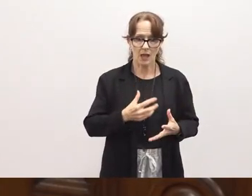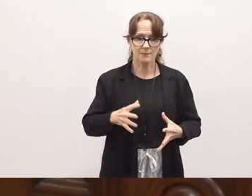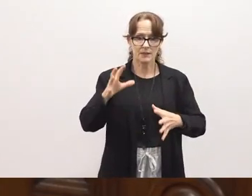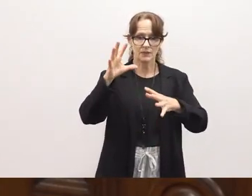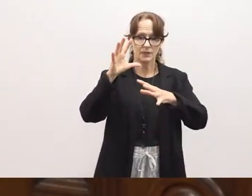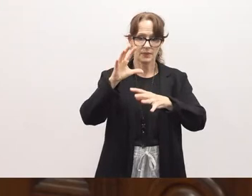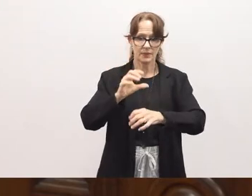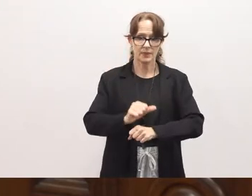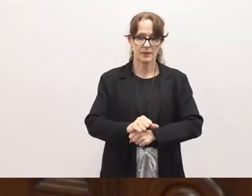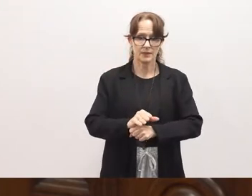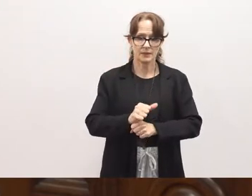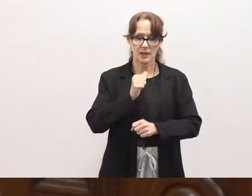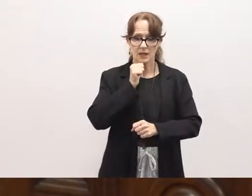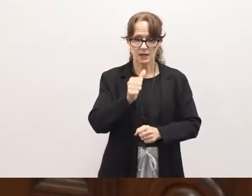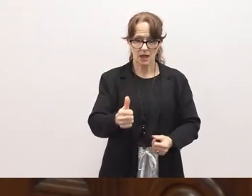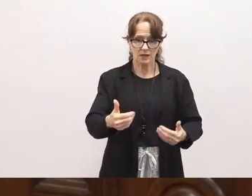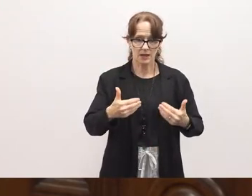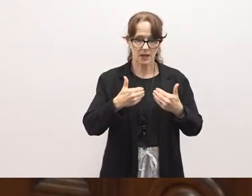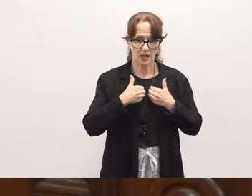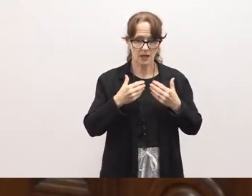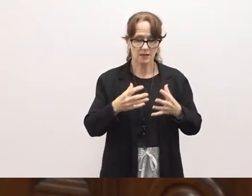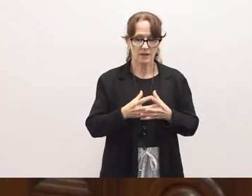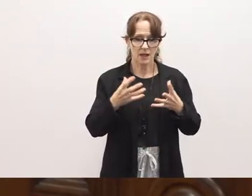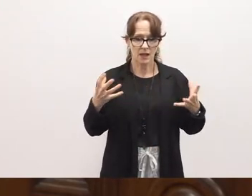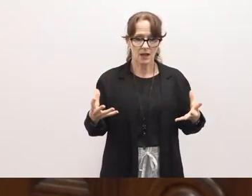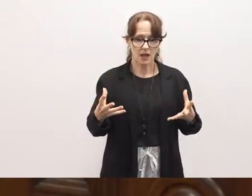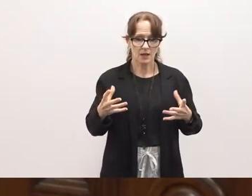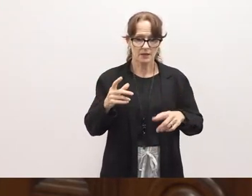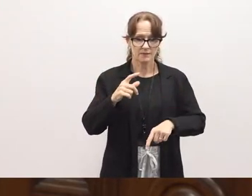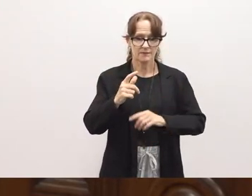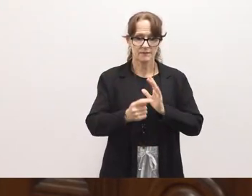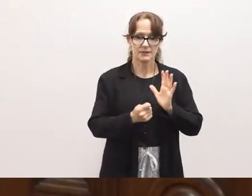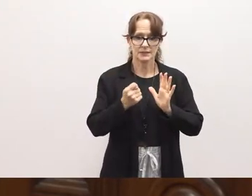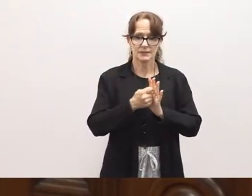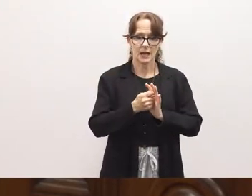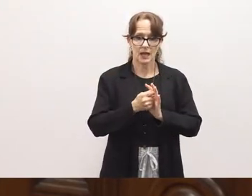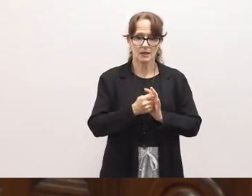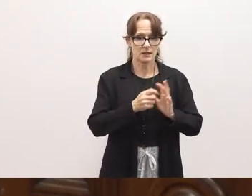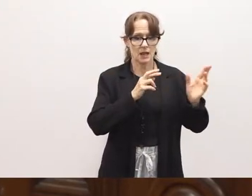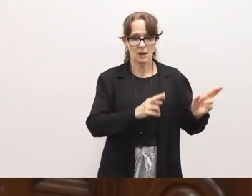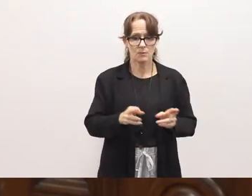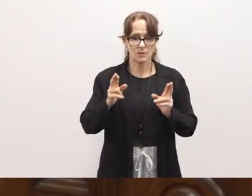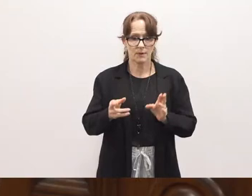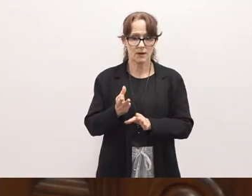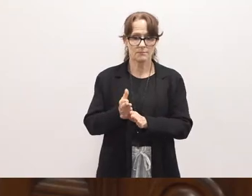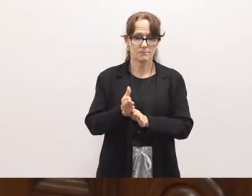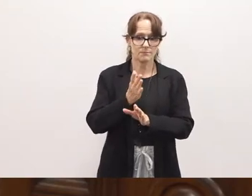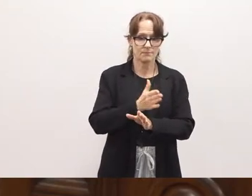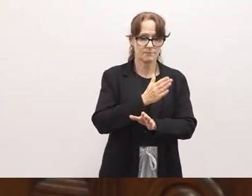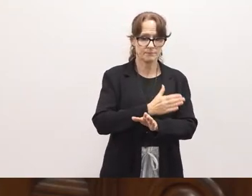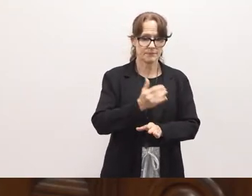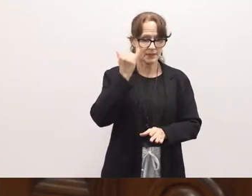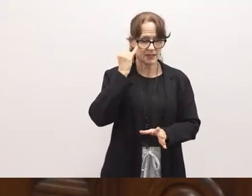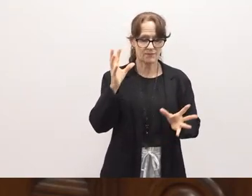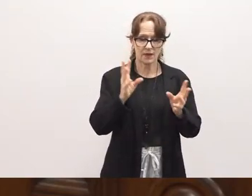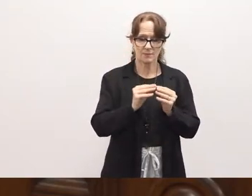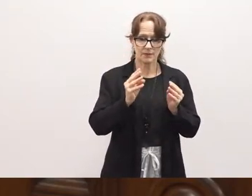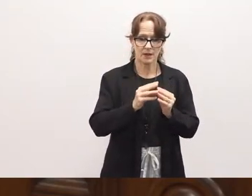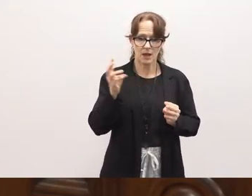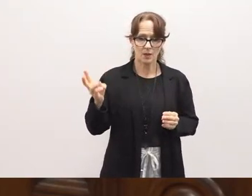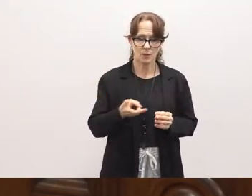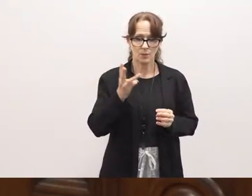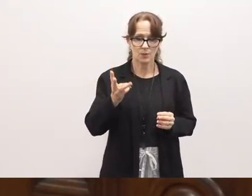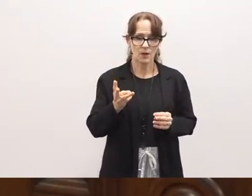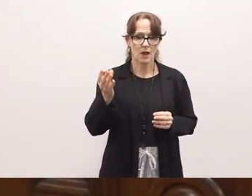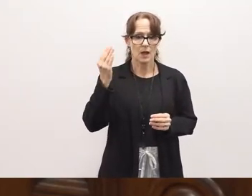of not having a lot of lead time and just being prepared in advance. If I have a meeting on Wednesday,